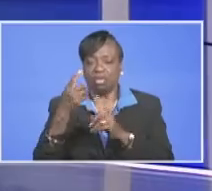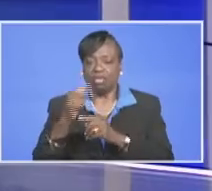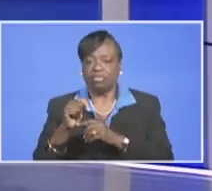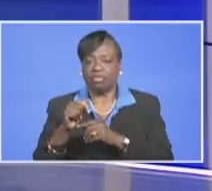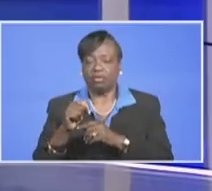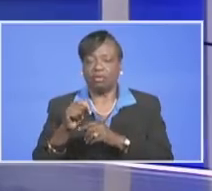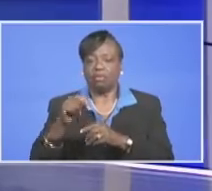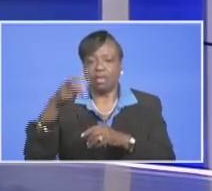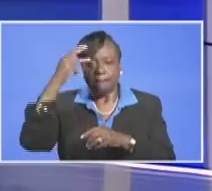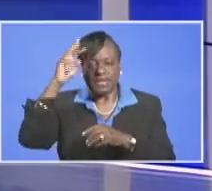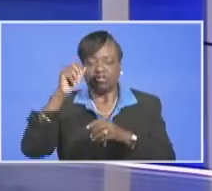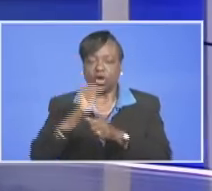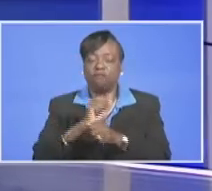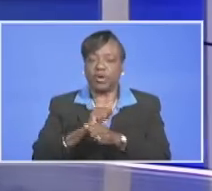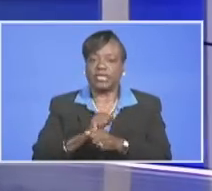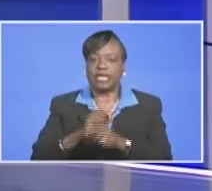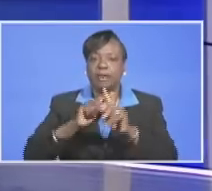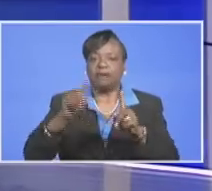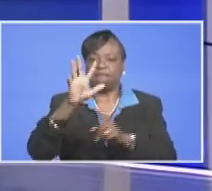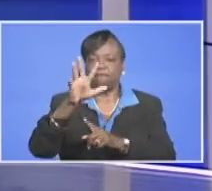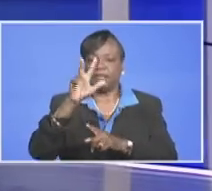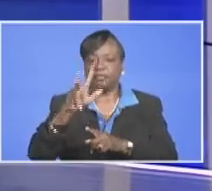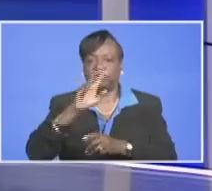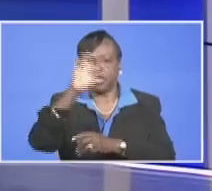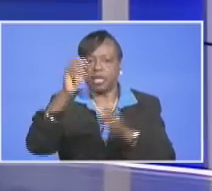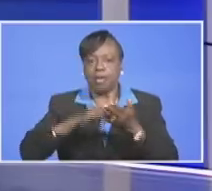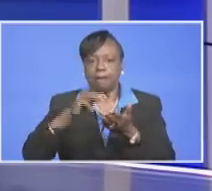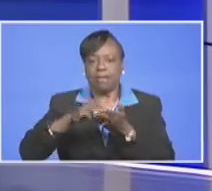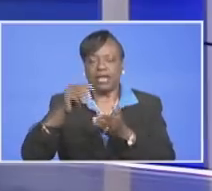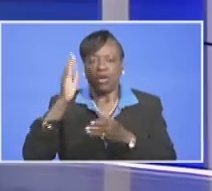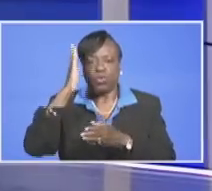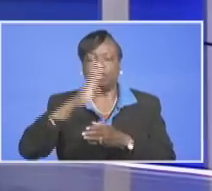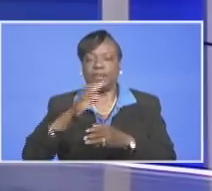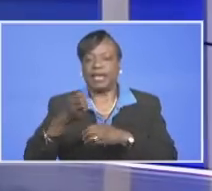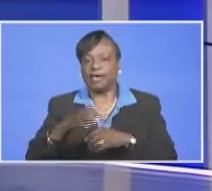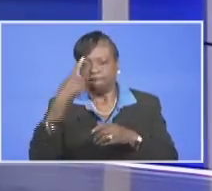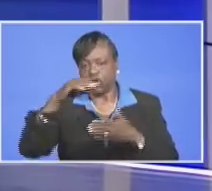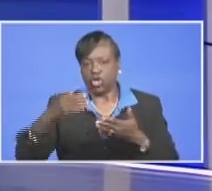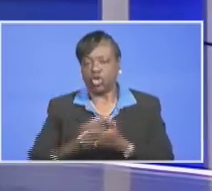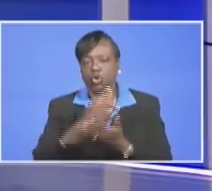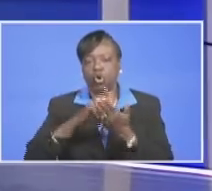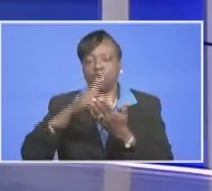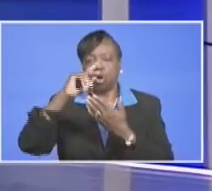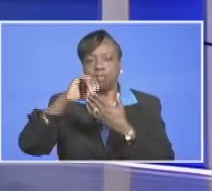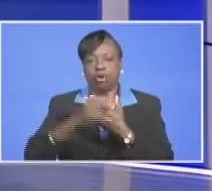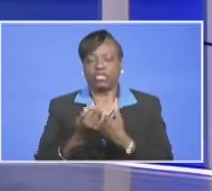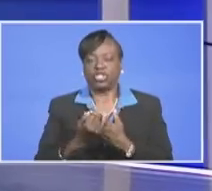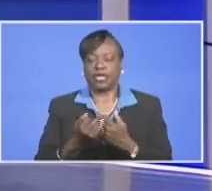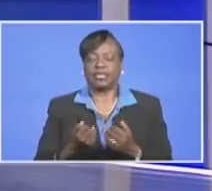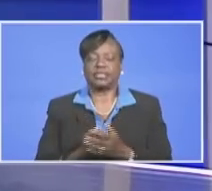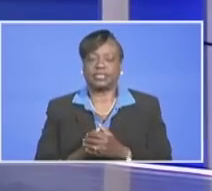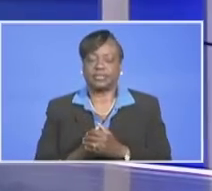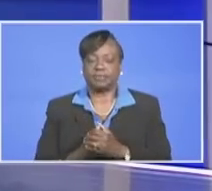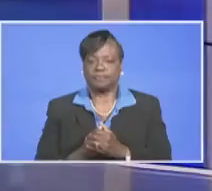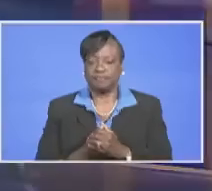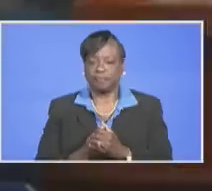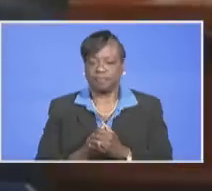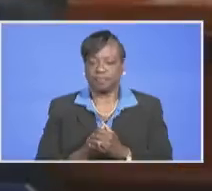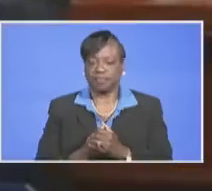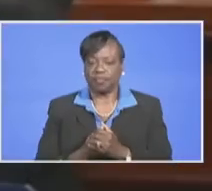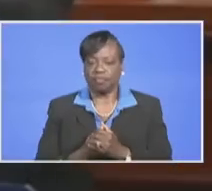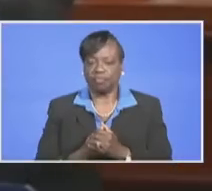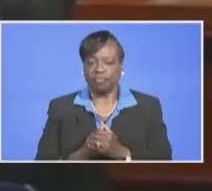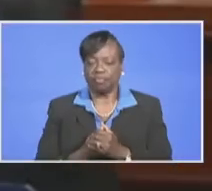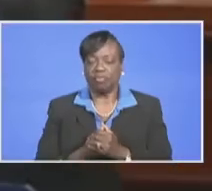from that allocation, only $53 million will be left for new projects. DeAndre Williamson tells us more from the House of Assembly. With